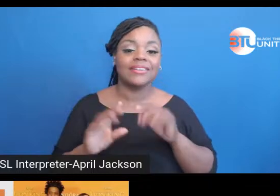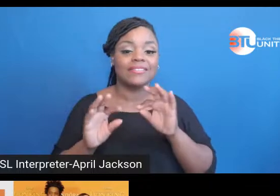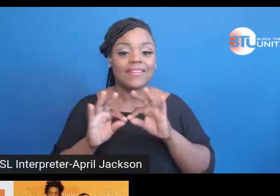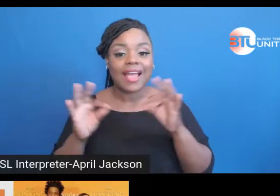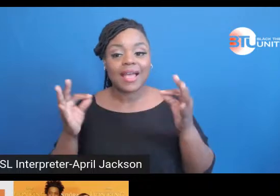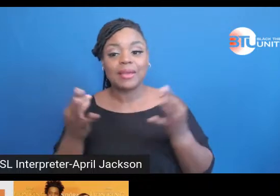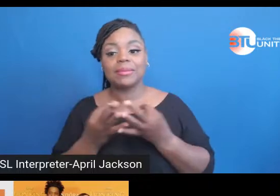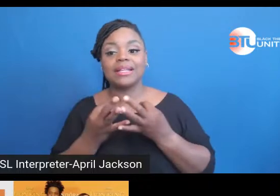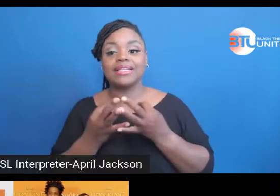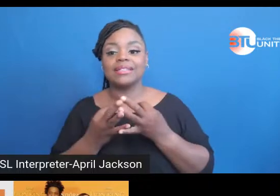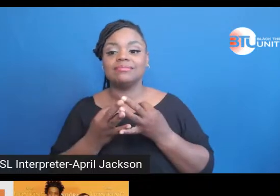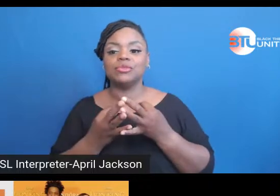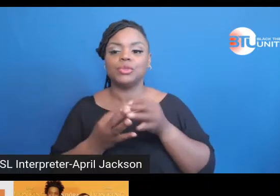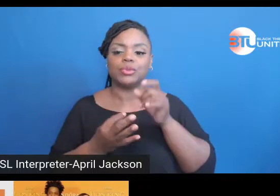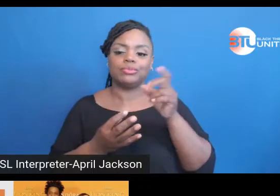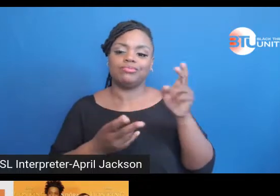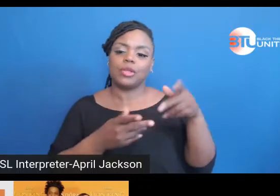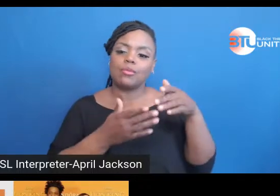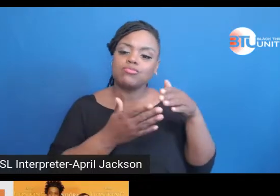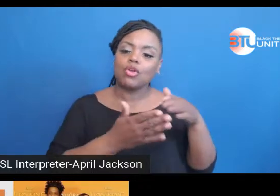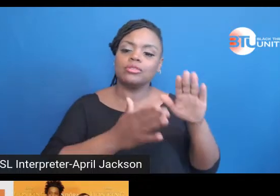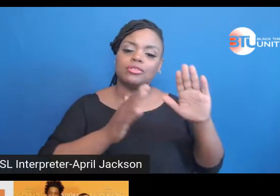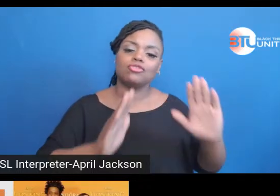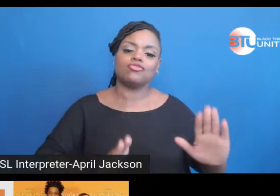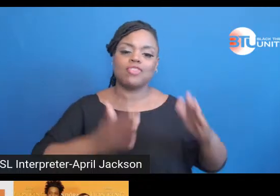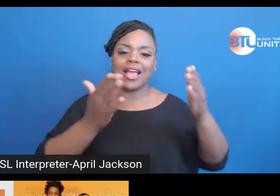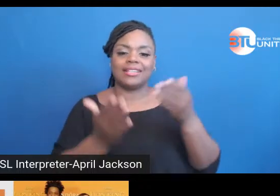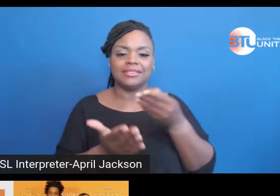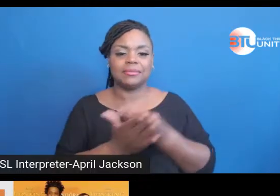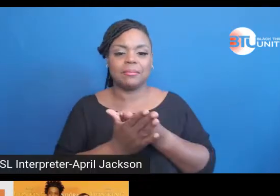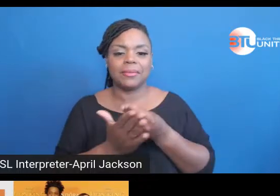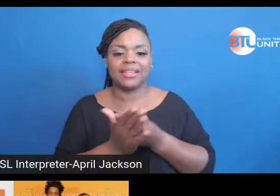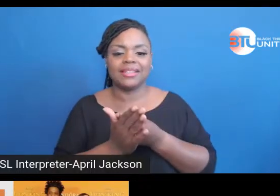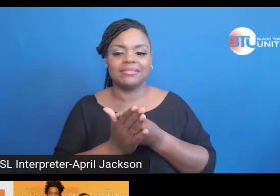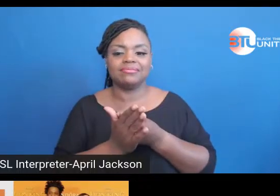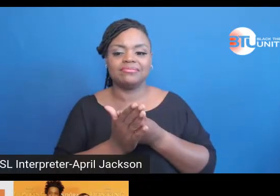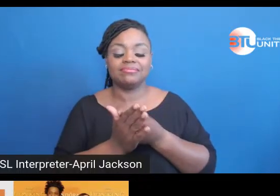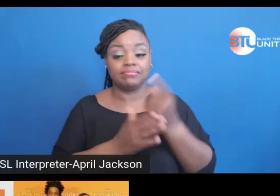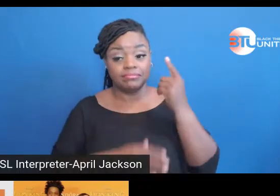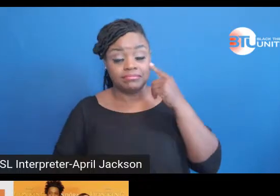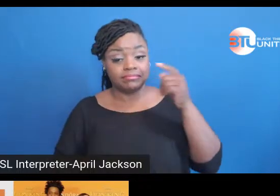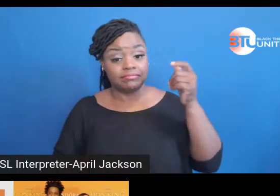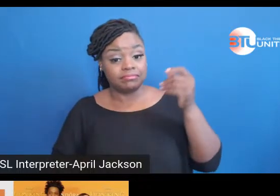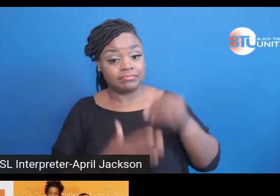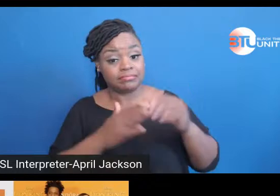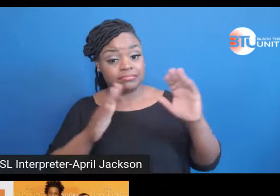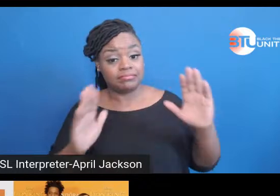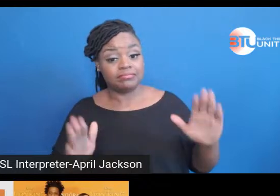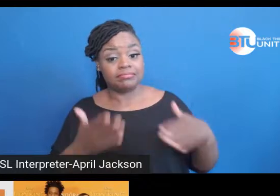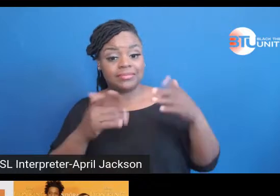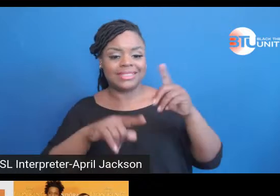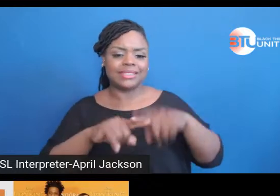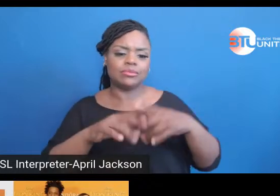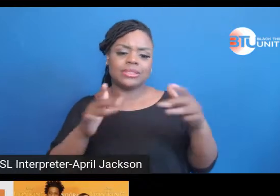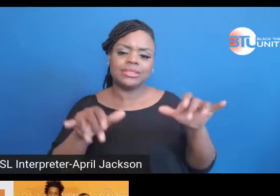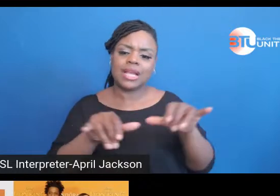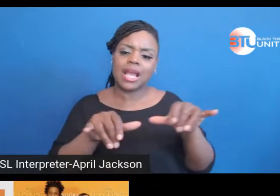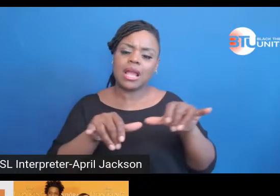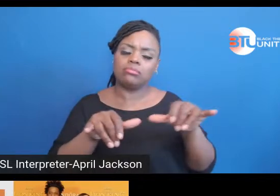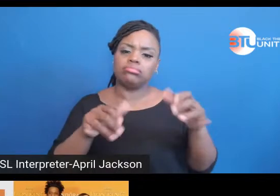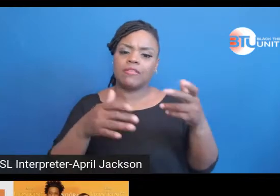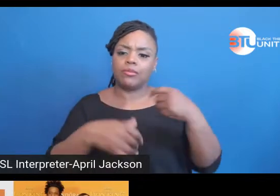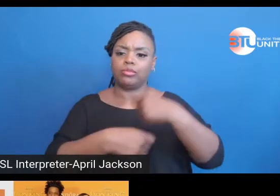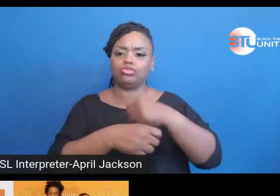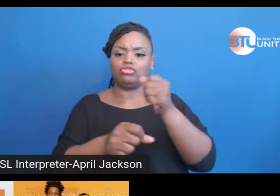just so you know, that in terms of fundraising, depending on the size of the production, there's quite a bit that